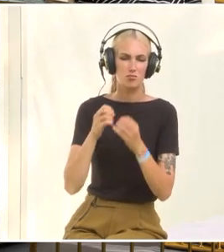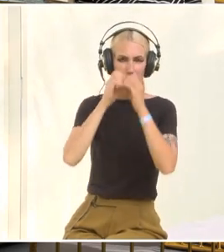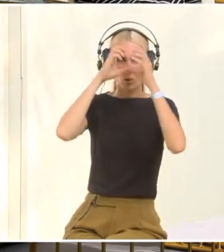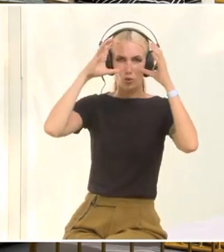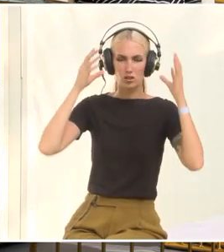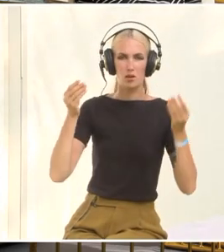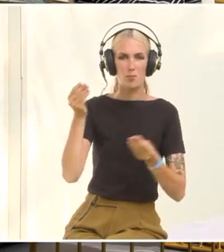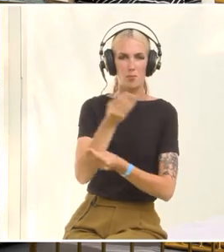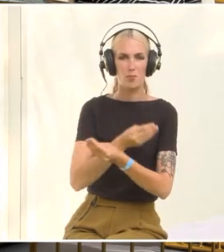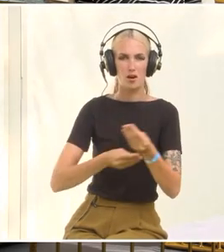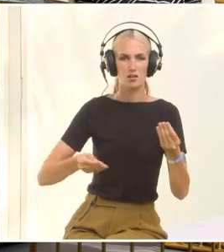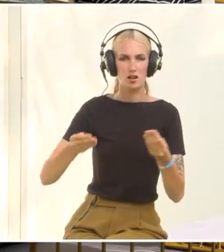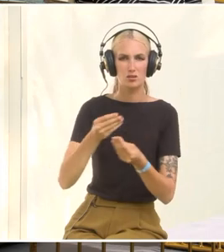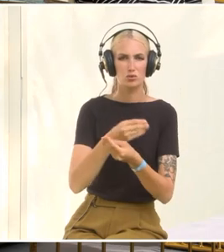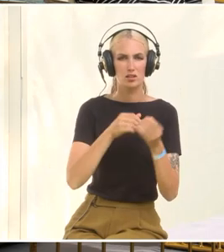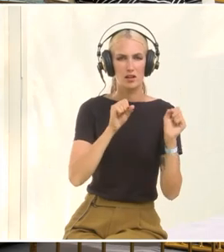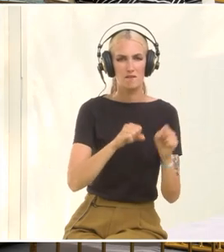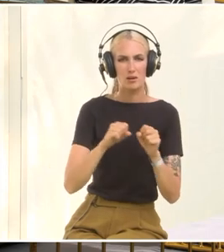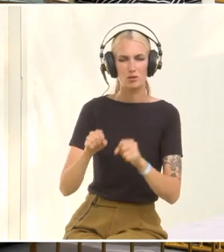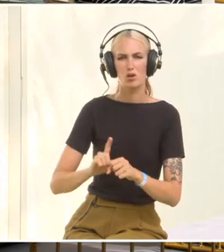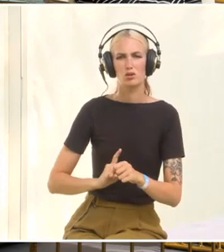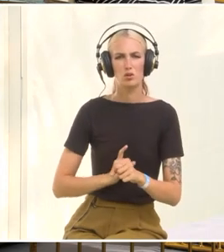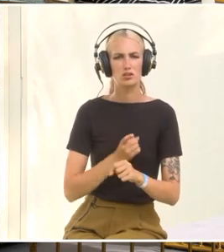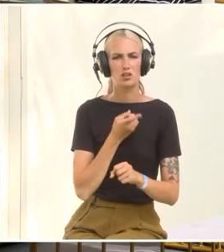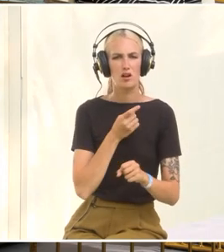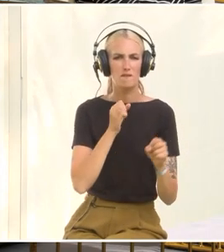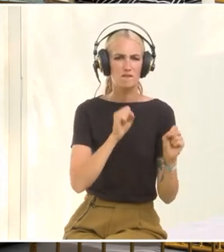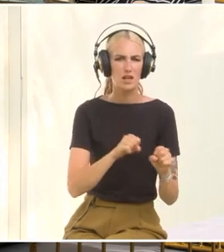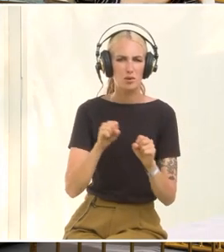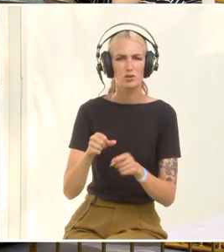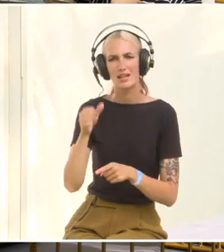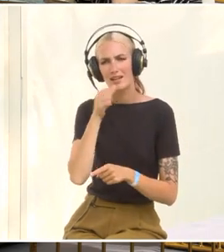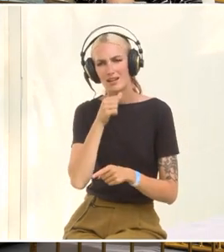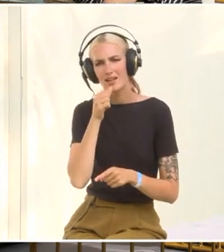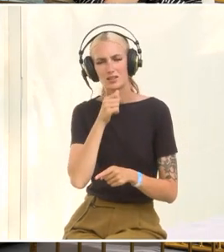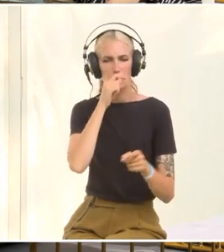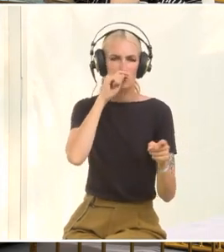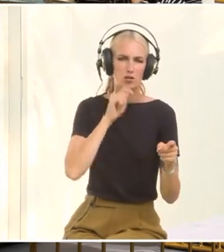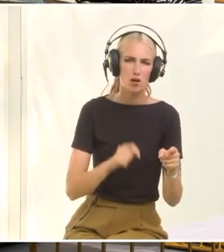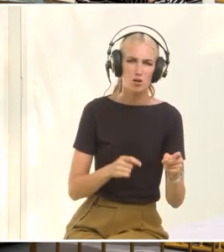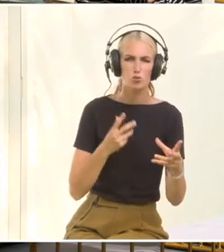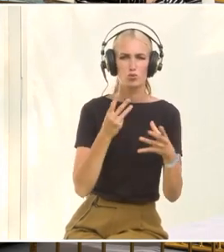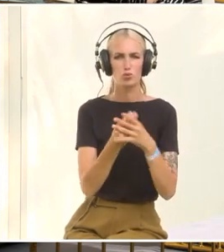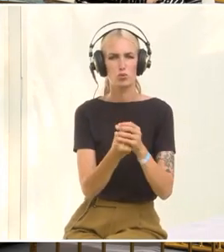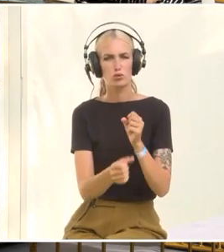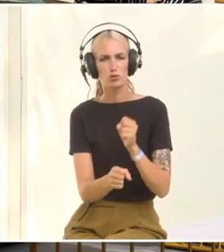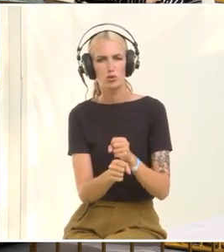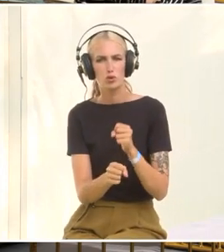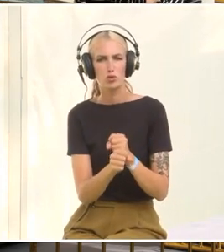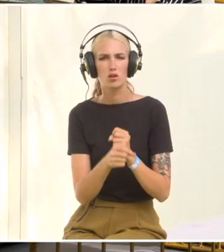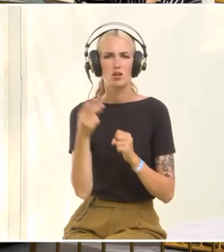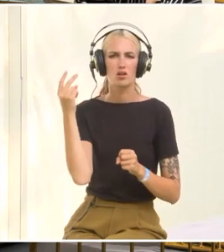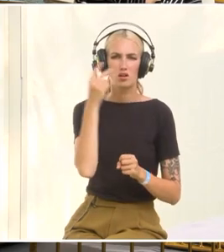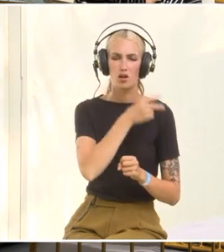economic opportunities, social opportunities between Estonia and Ukraine in 2030s, a